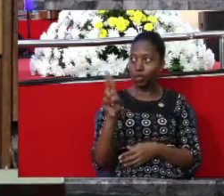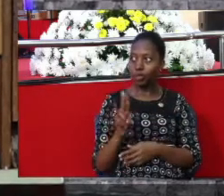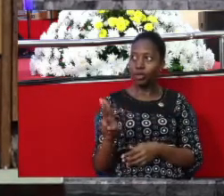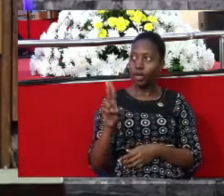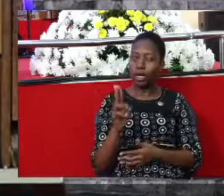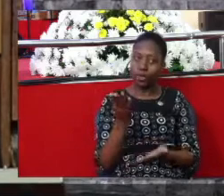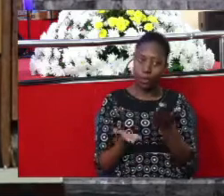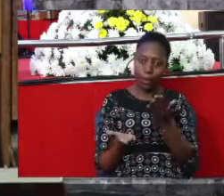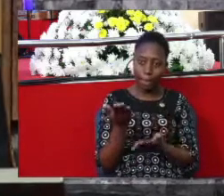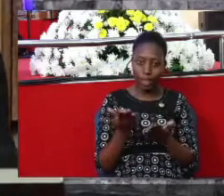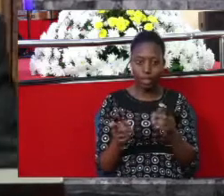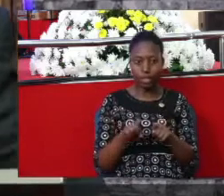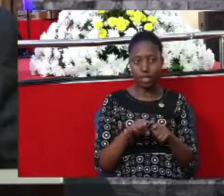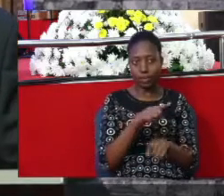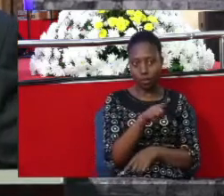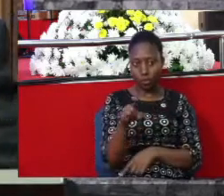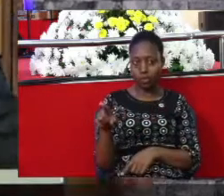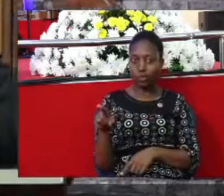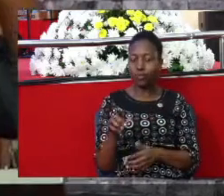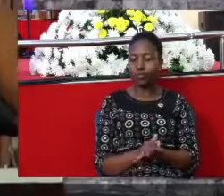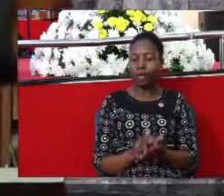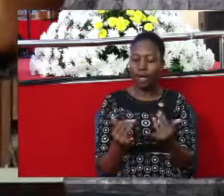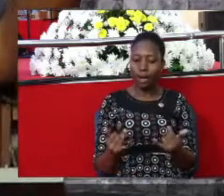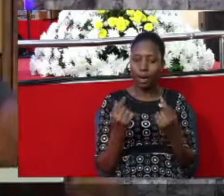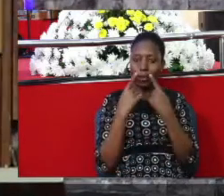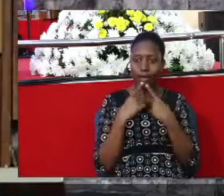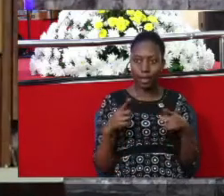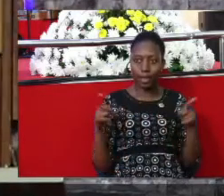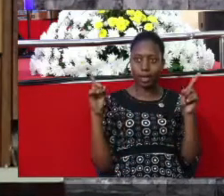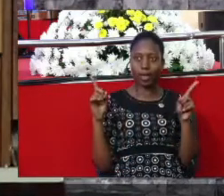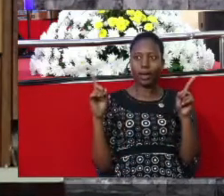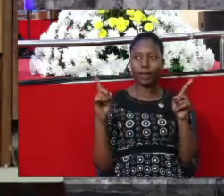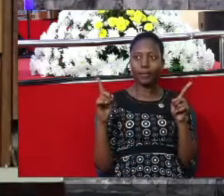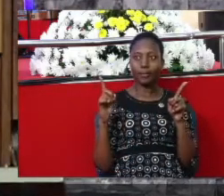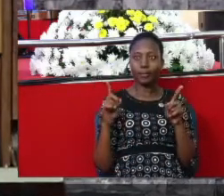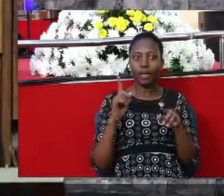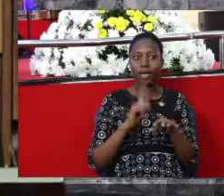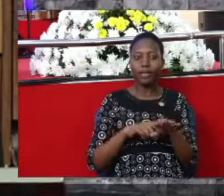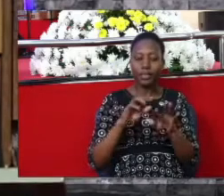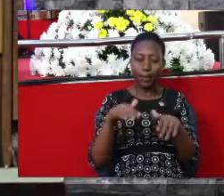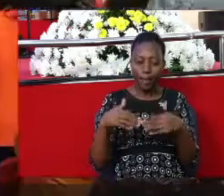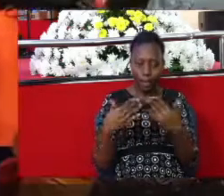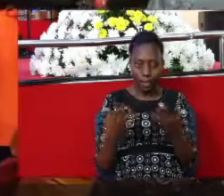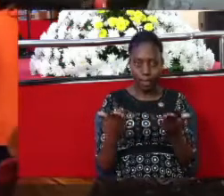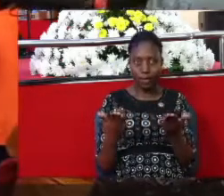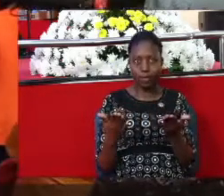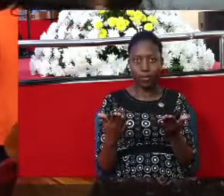measured back to you. Let's declare, as I give liberally, I will be given